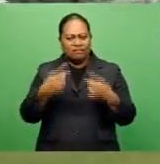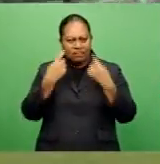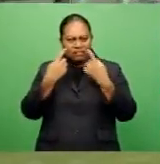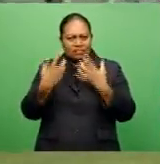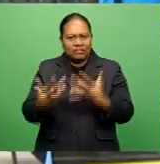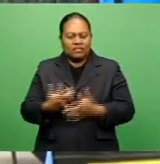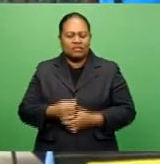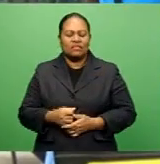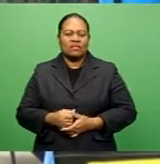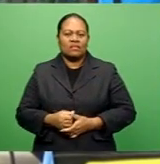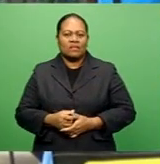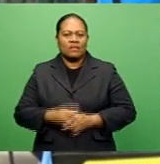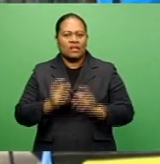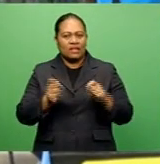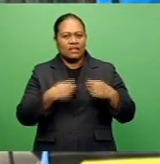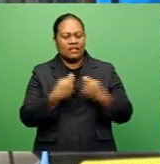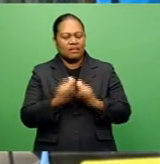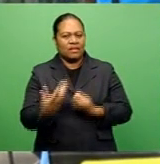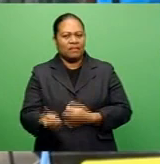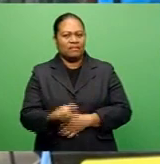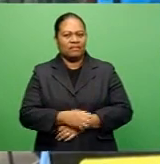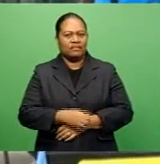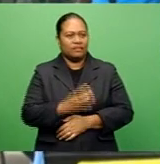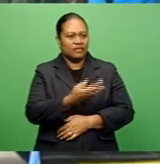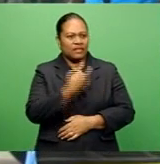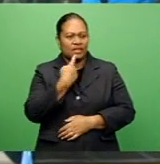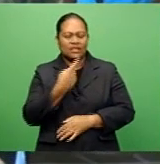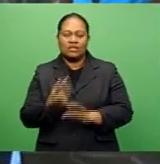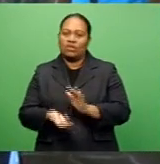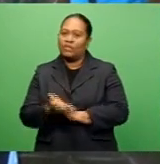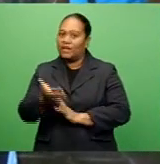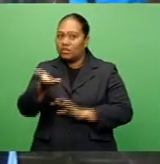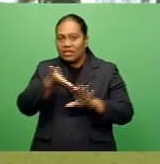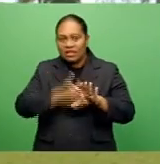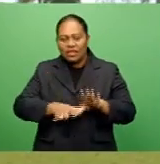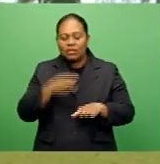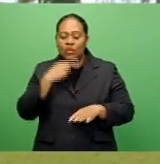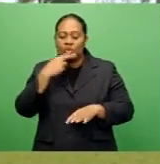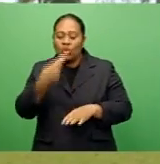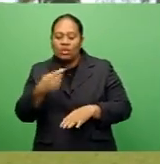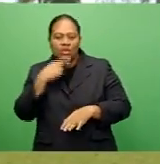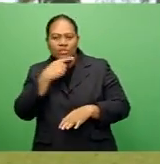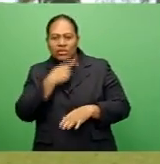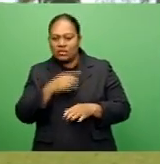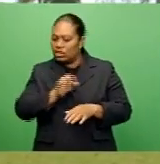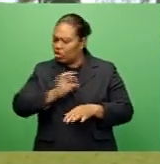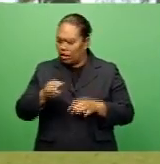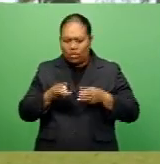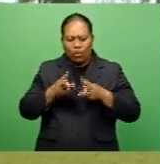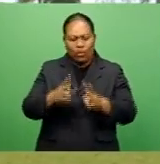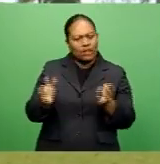the side needed. Going back to the camp, I talked to the boys. This is not the way we play.